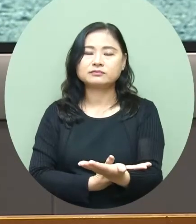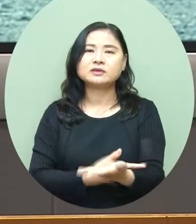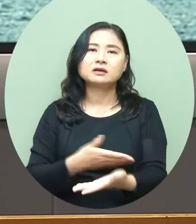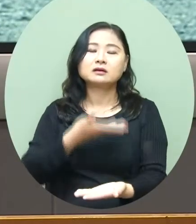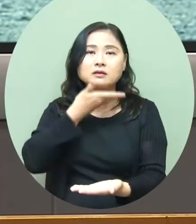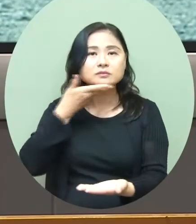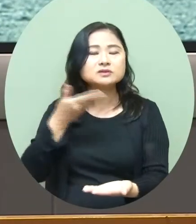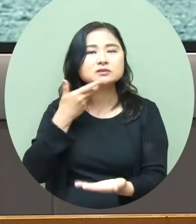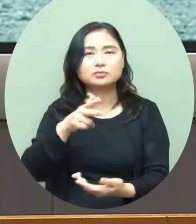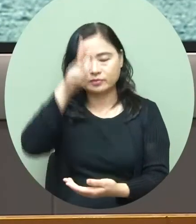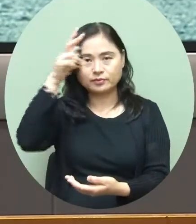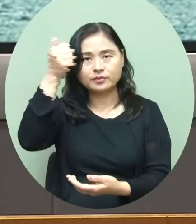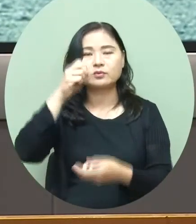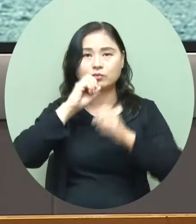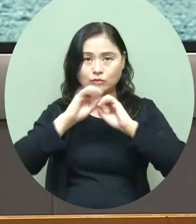distancing measures,